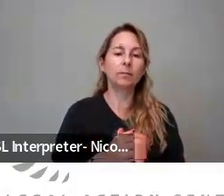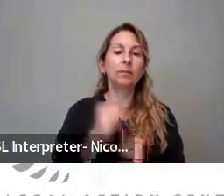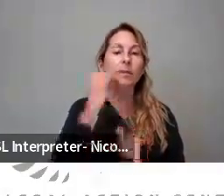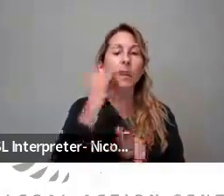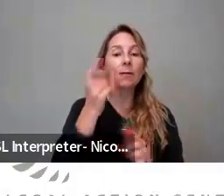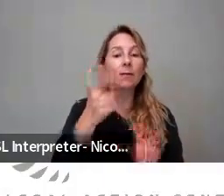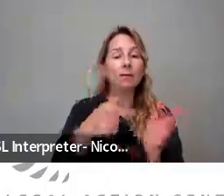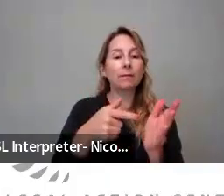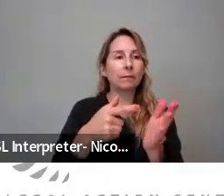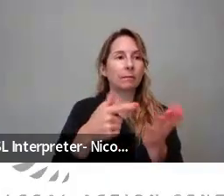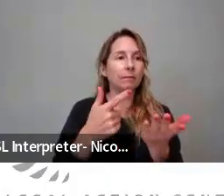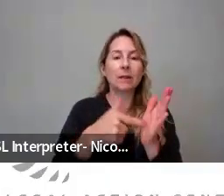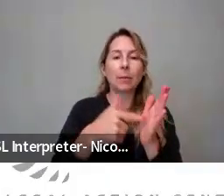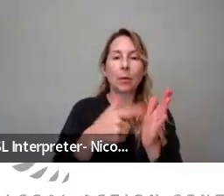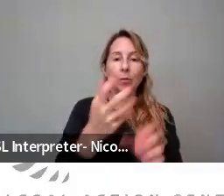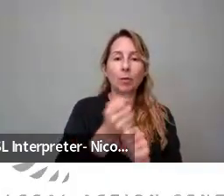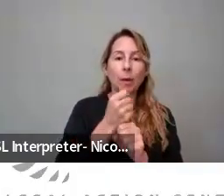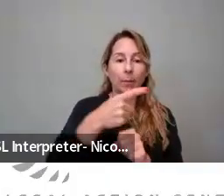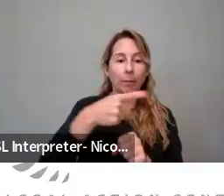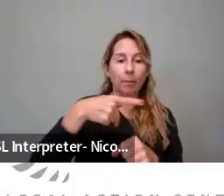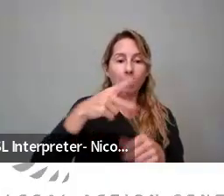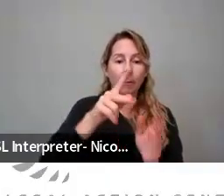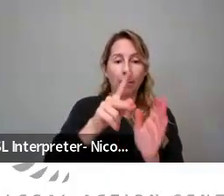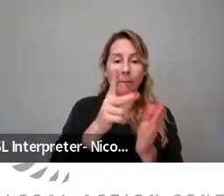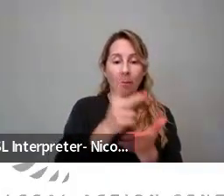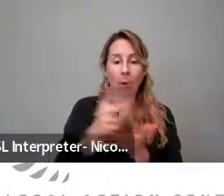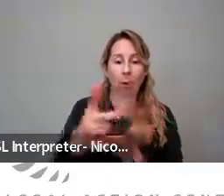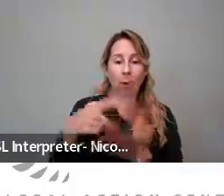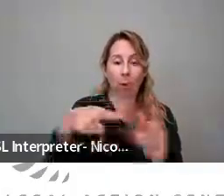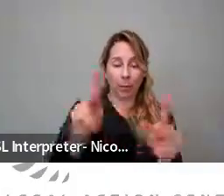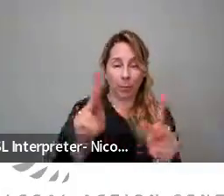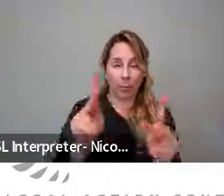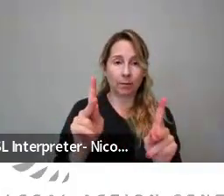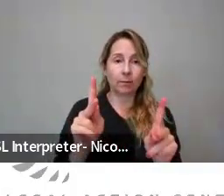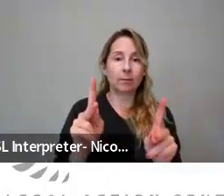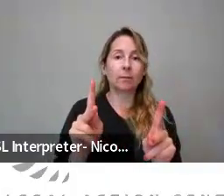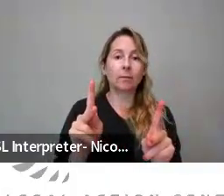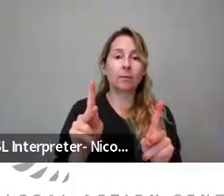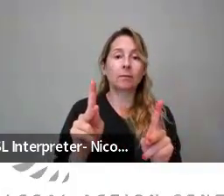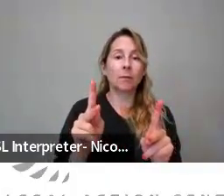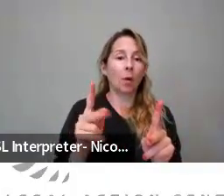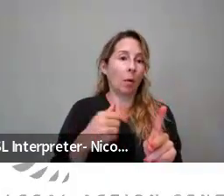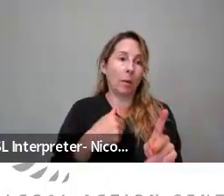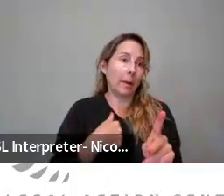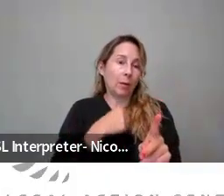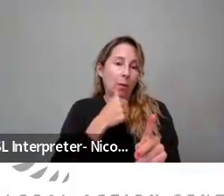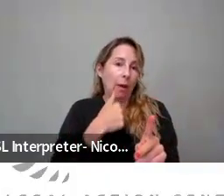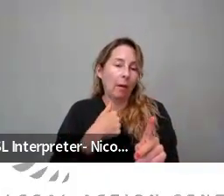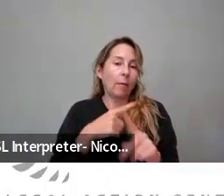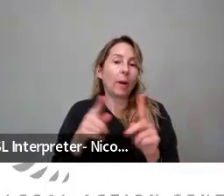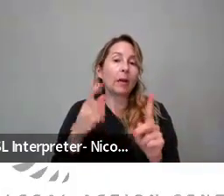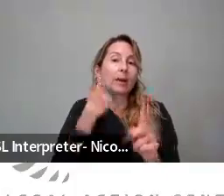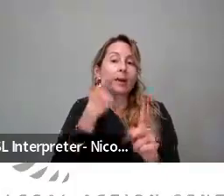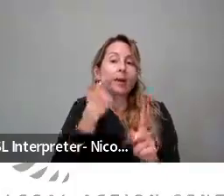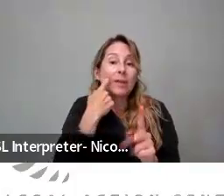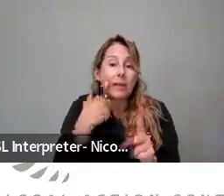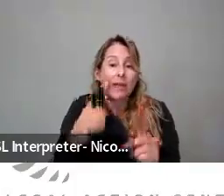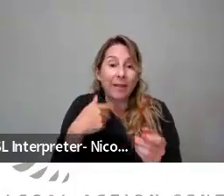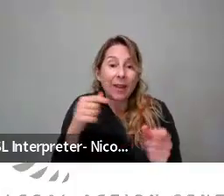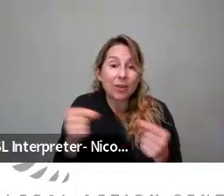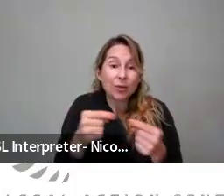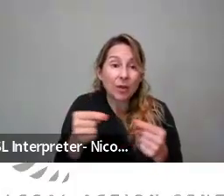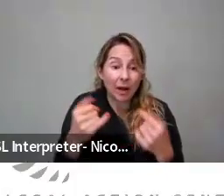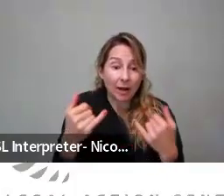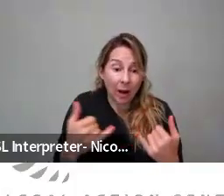permit, or even if I don't have a parking permit, and I recently had an injury that has now caused me to have a